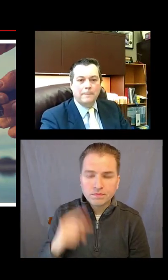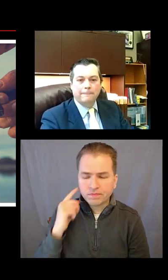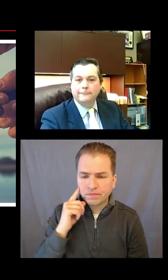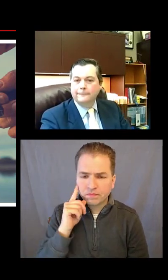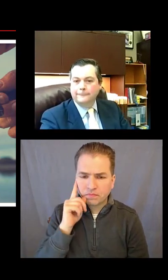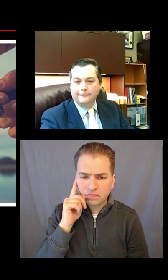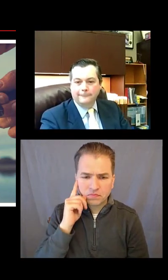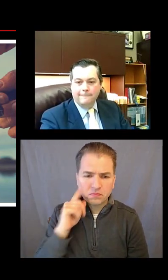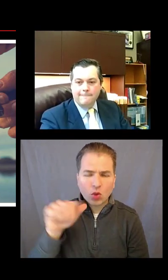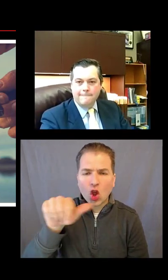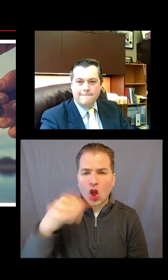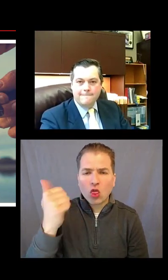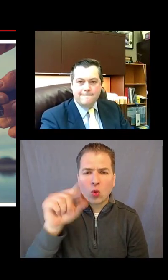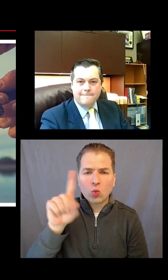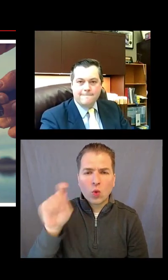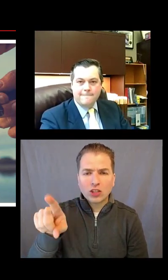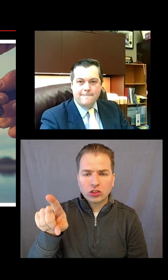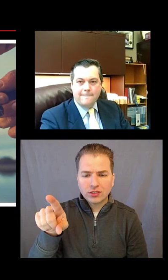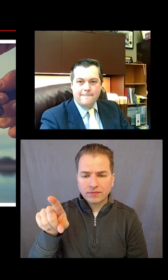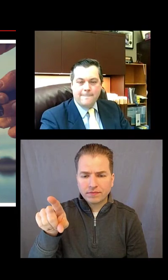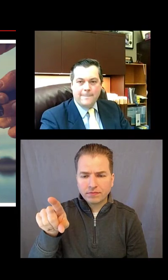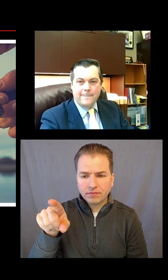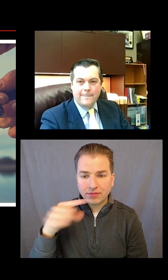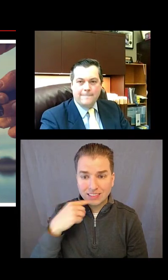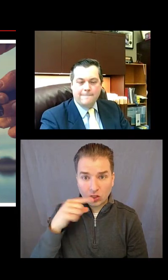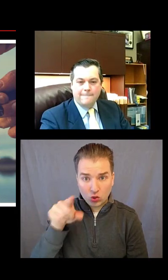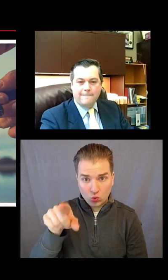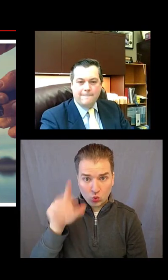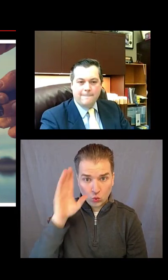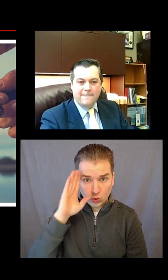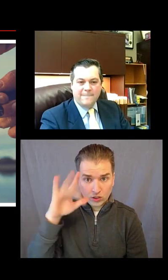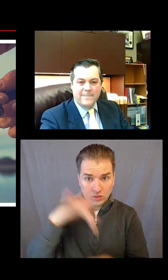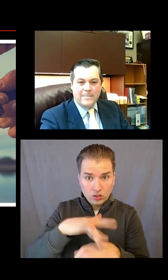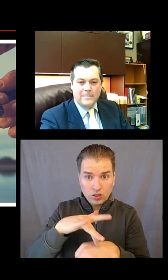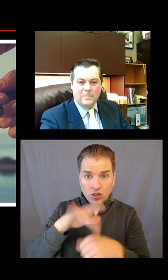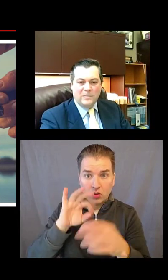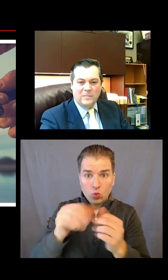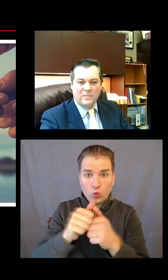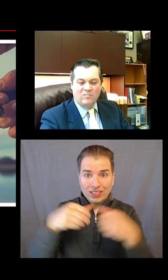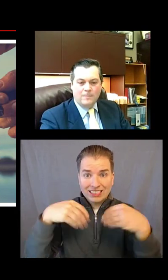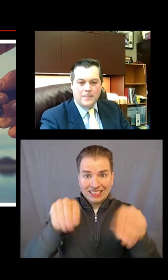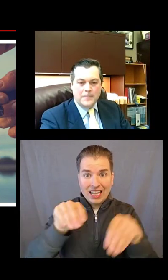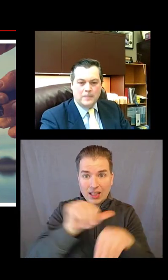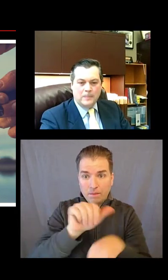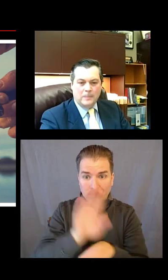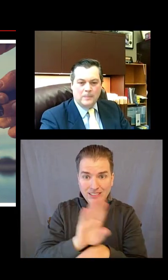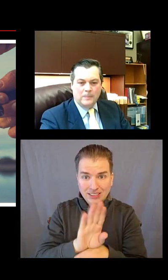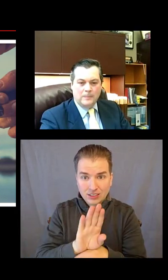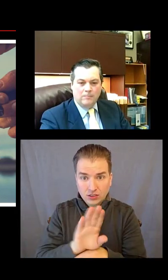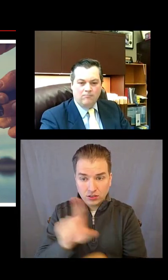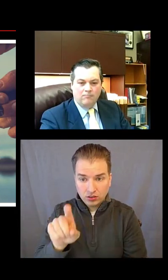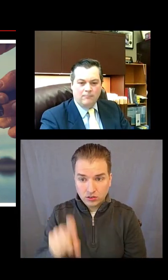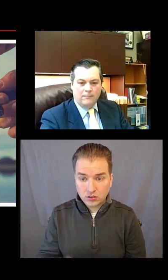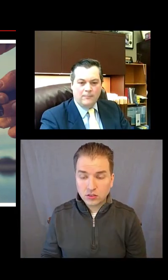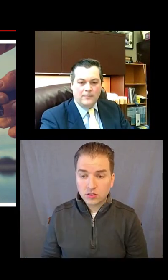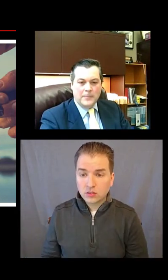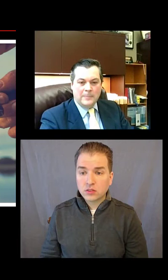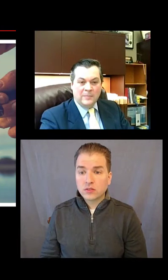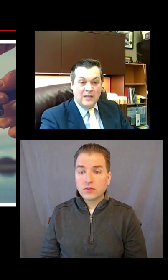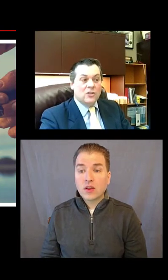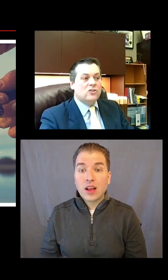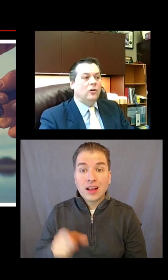Okay. And the only other question is just a generic question. Are you going to be addressing selling a